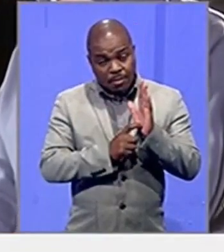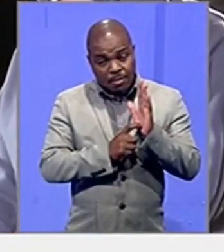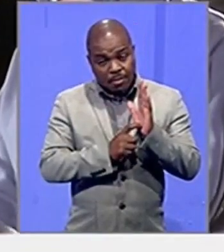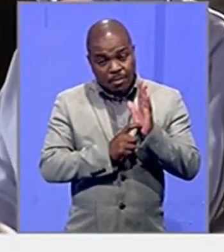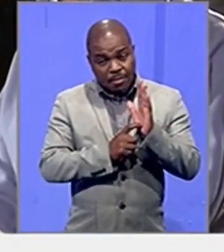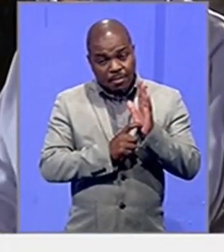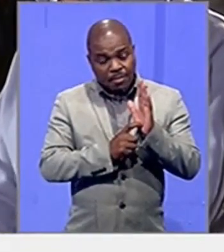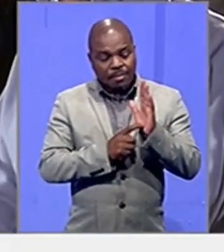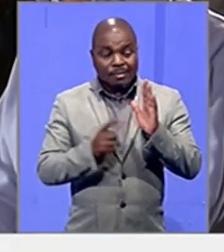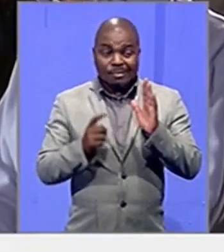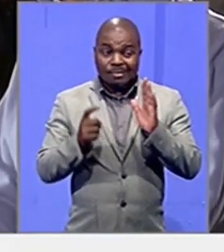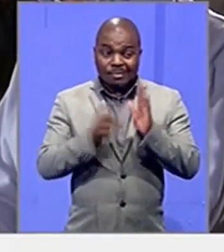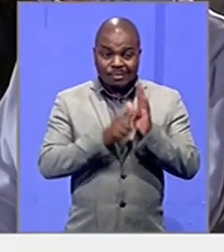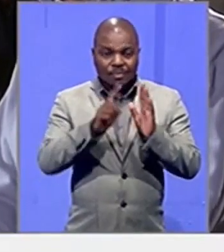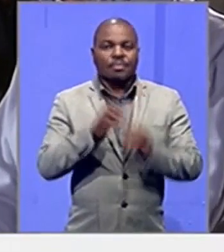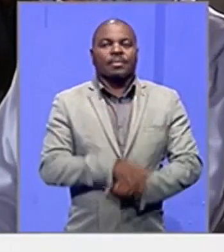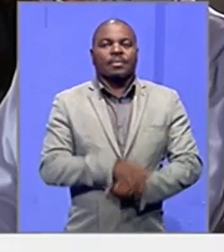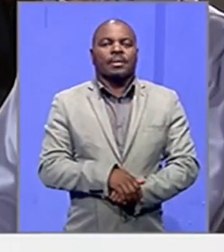that